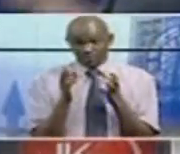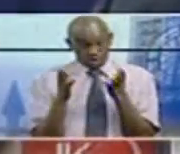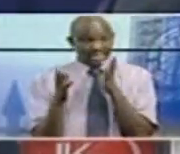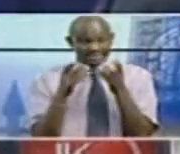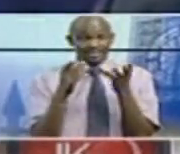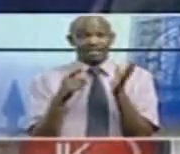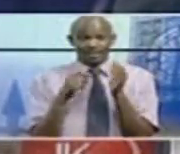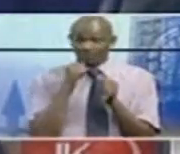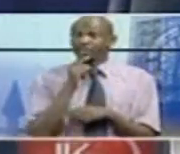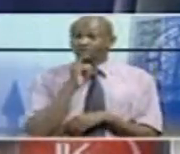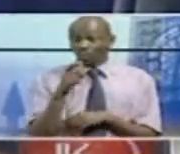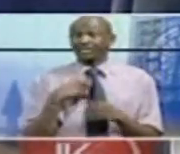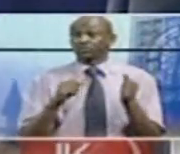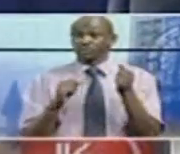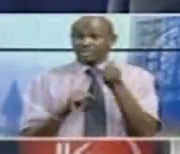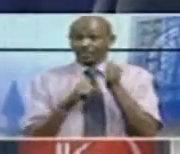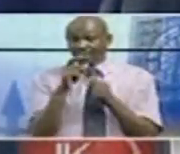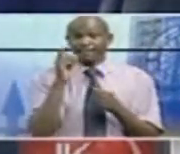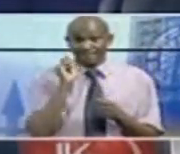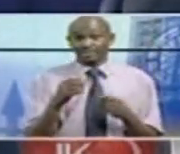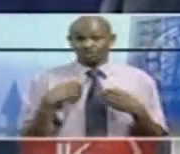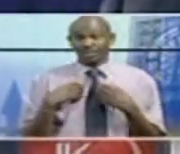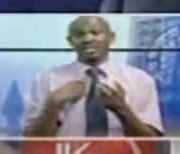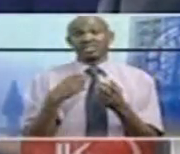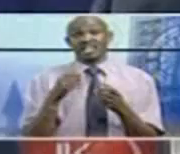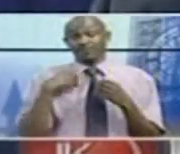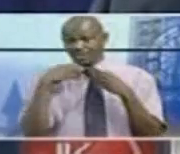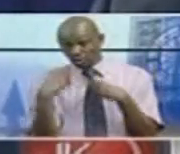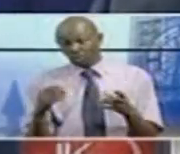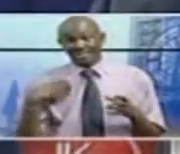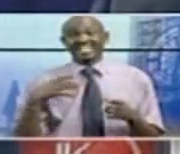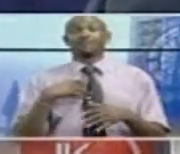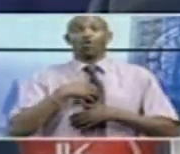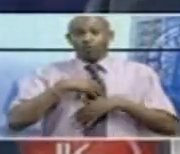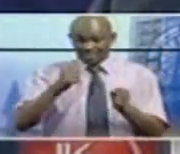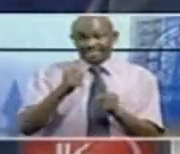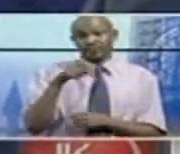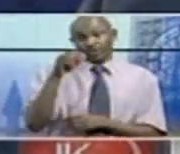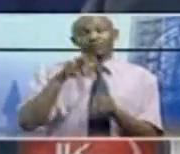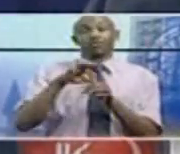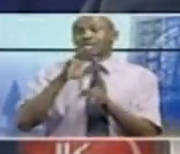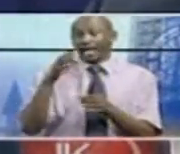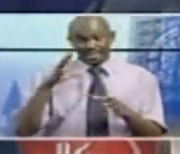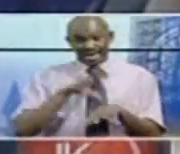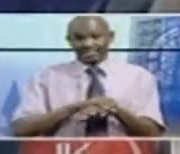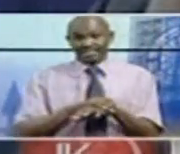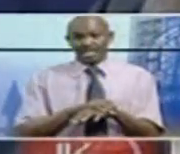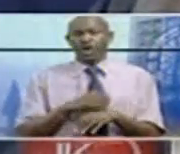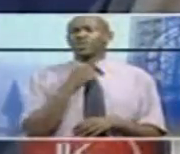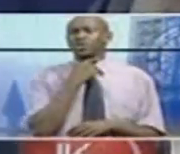to support them, I need to be, even if I'm defeated, I need to have confidence in the votes that I get. We